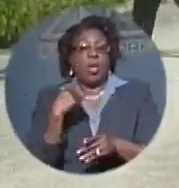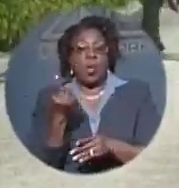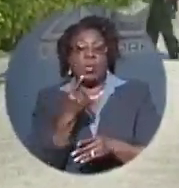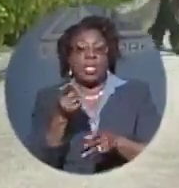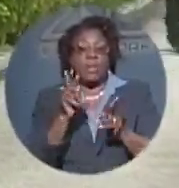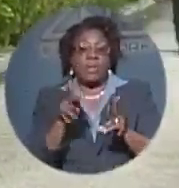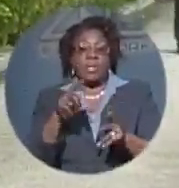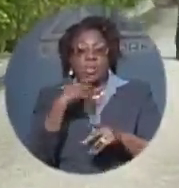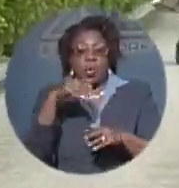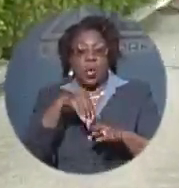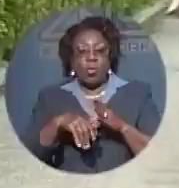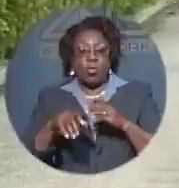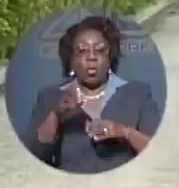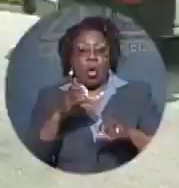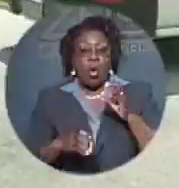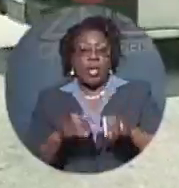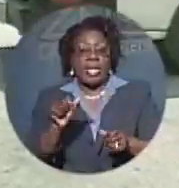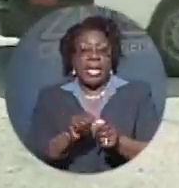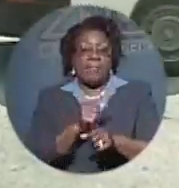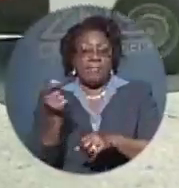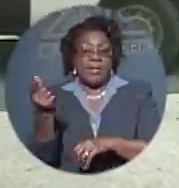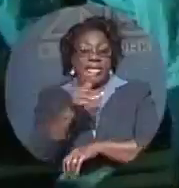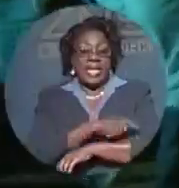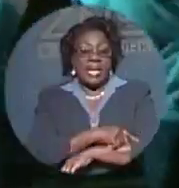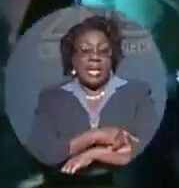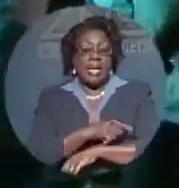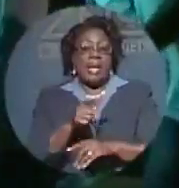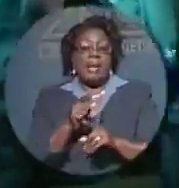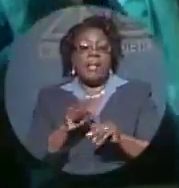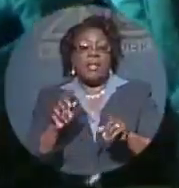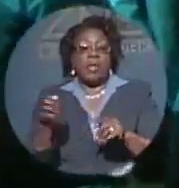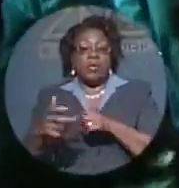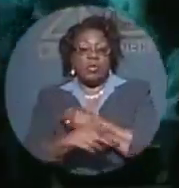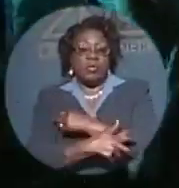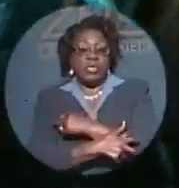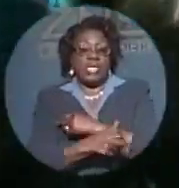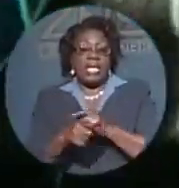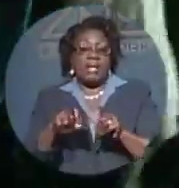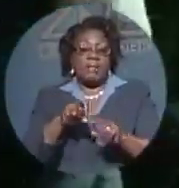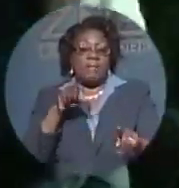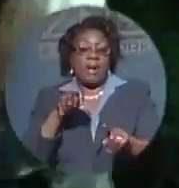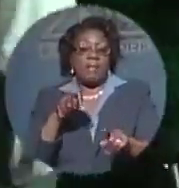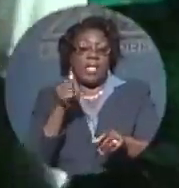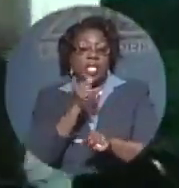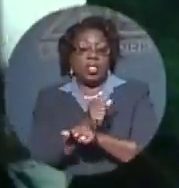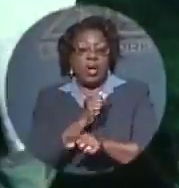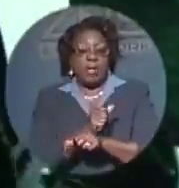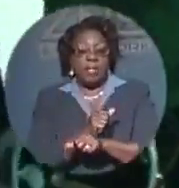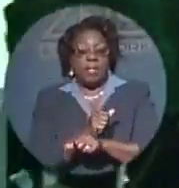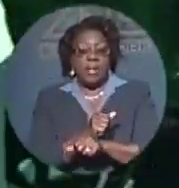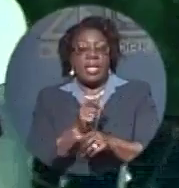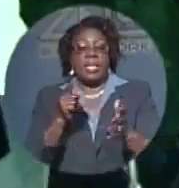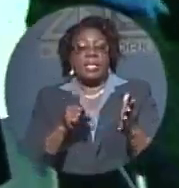but in fact include those who steal time or even stationery from their jobs. This is a fundamental problem that we have.